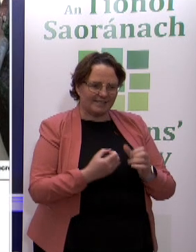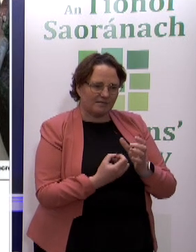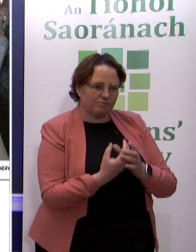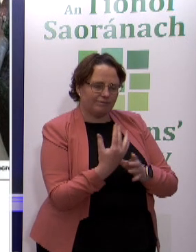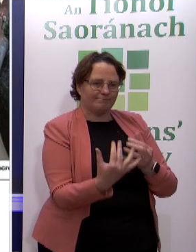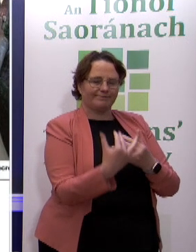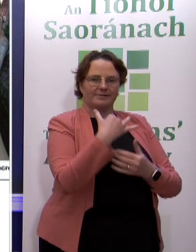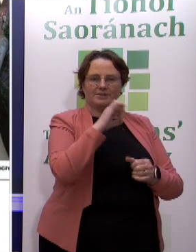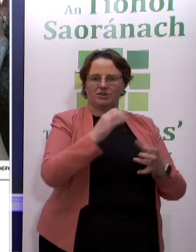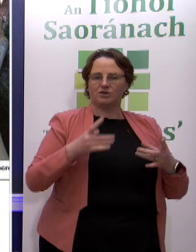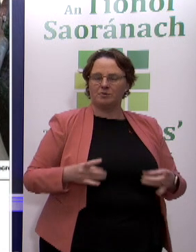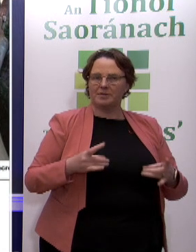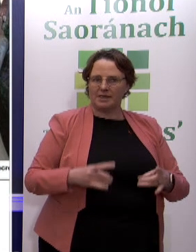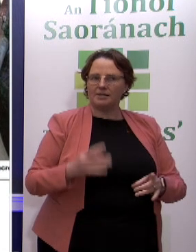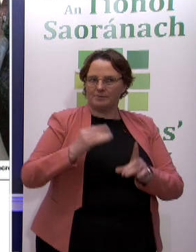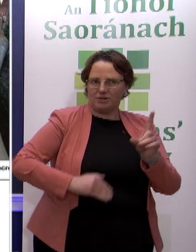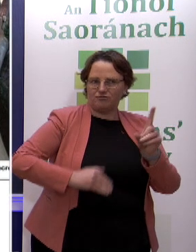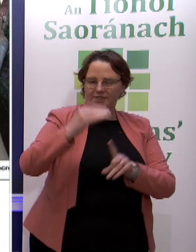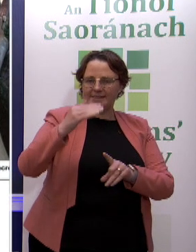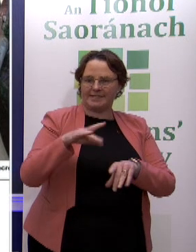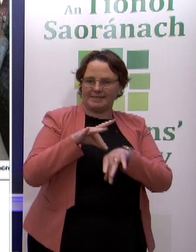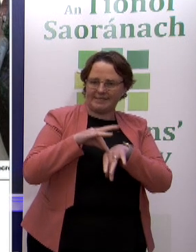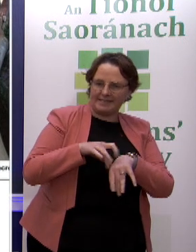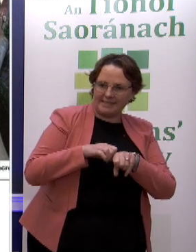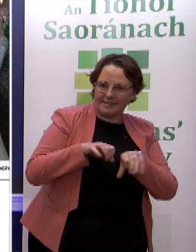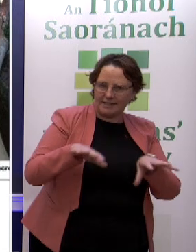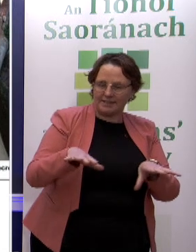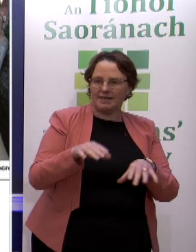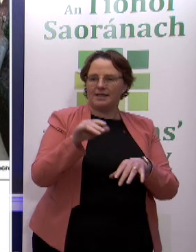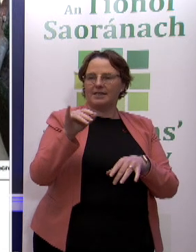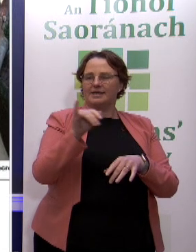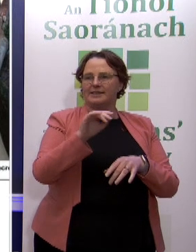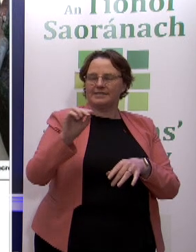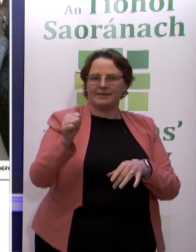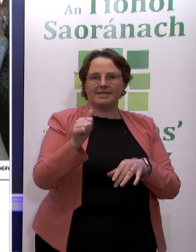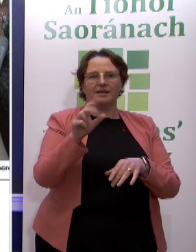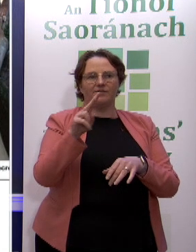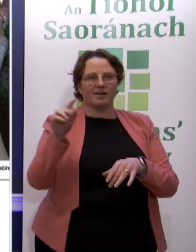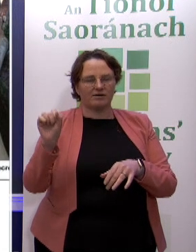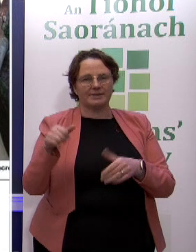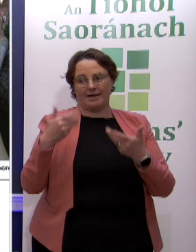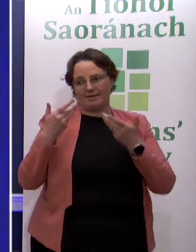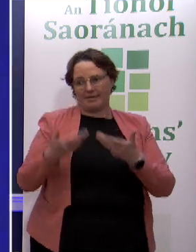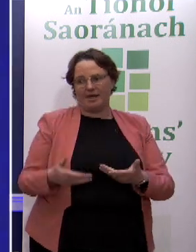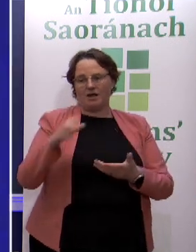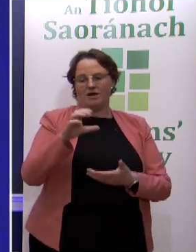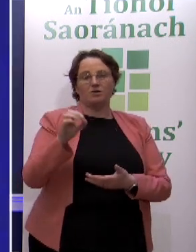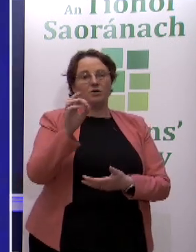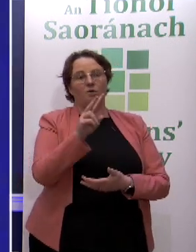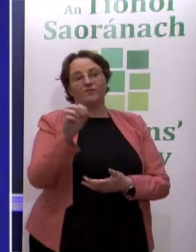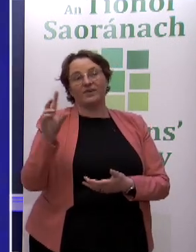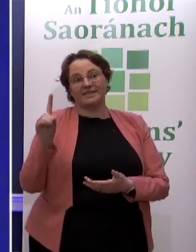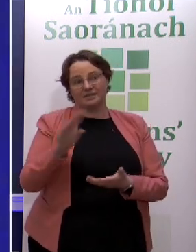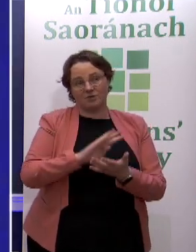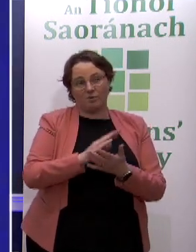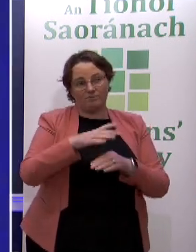been increases in diseases like Ebola, like Zika virus, and now COVID. And in fact, 75% of